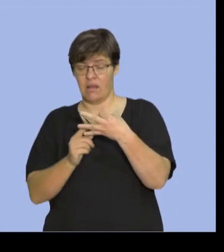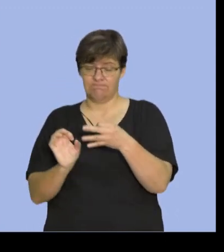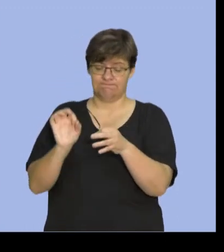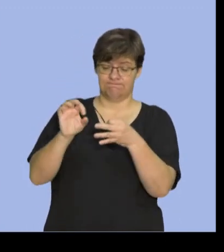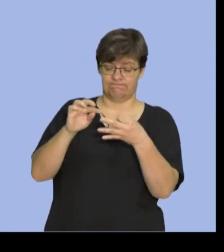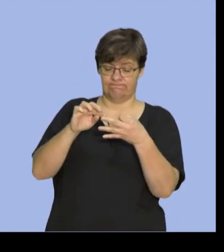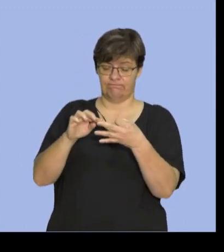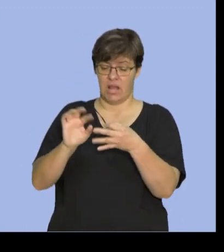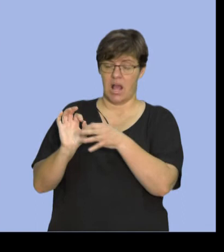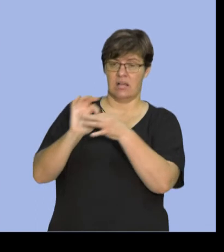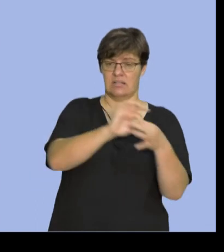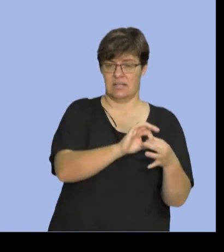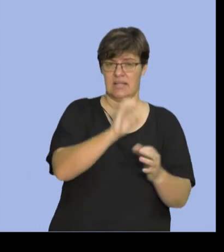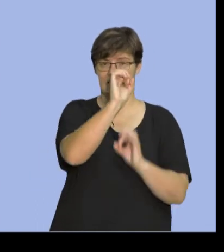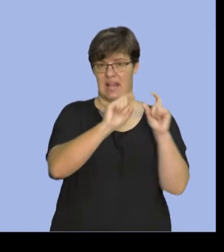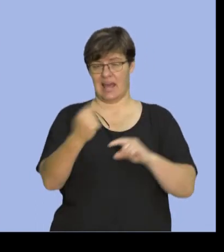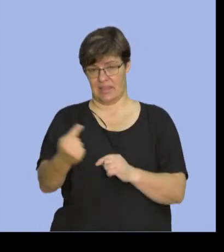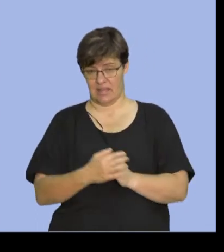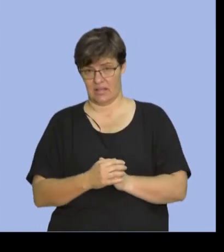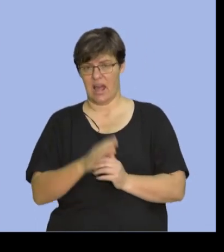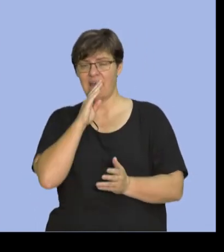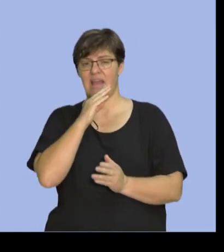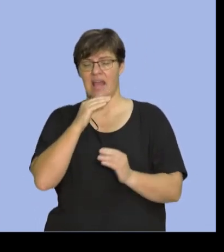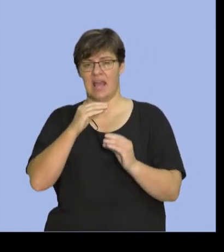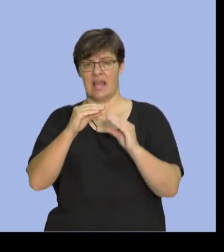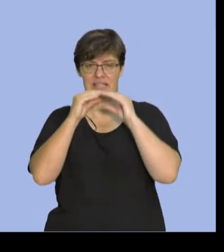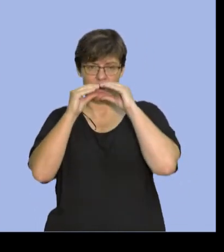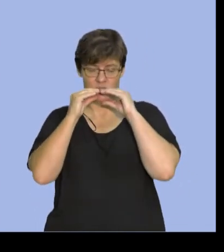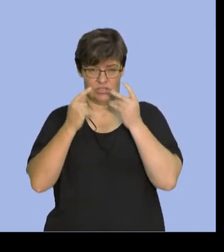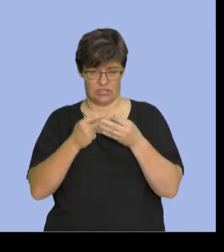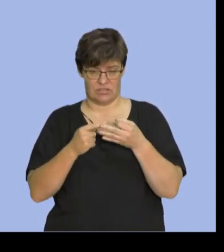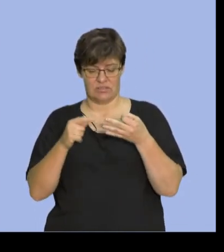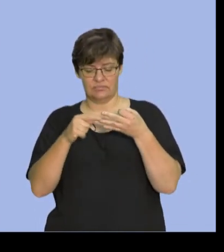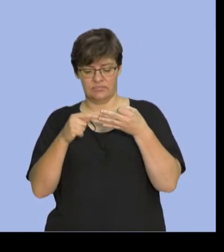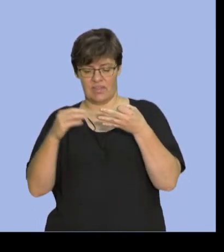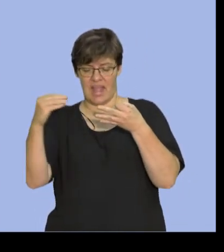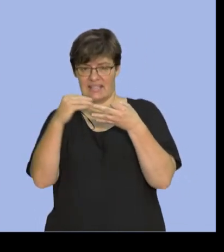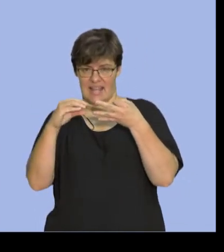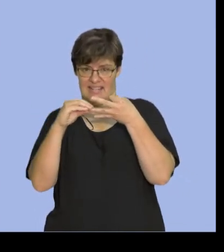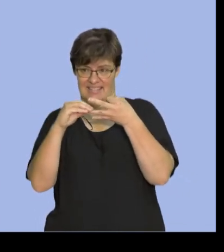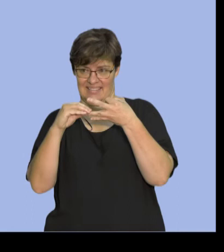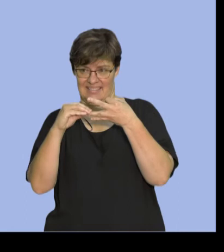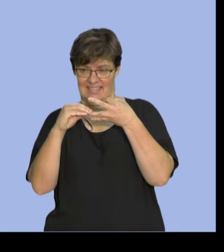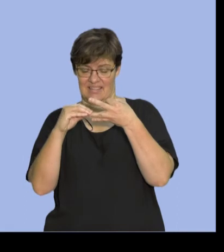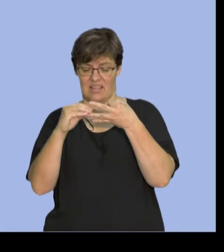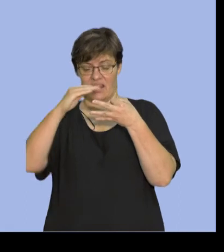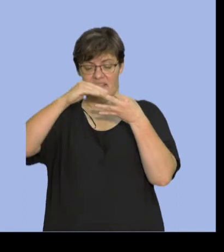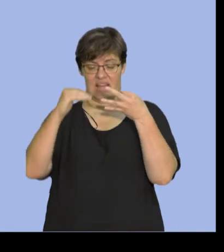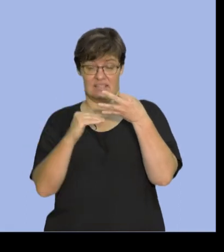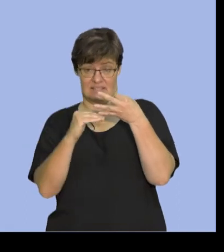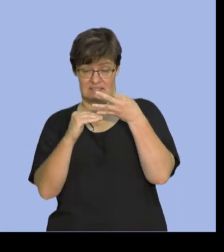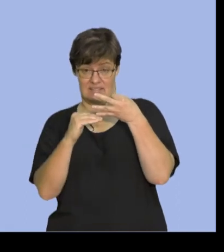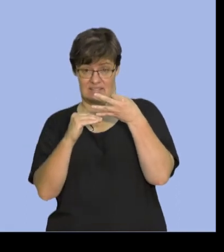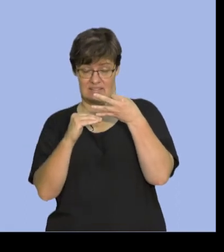So imagine having a sandwich, and this is essentially what the filling is, and on either sides you